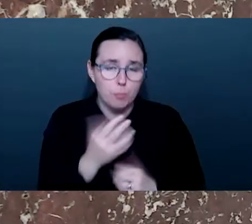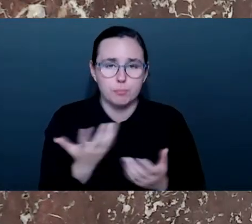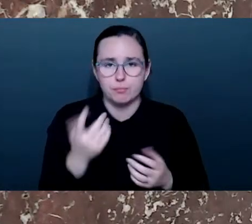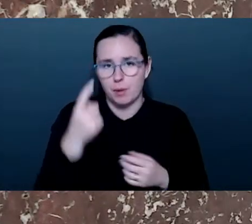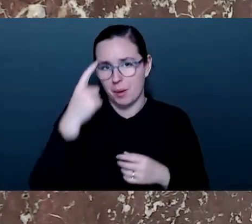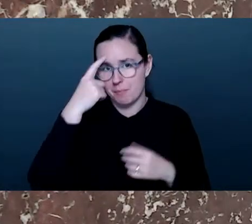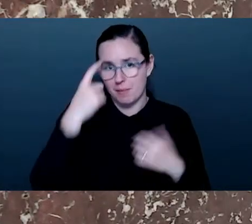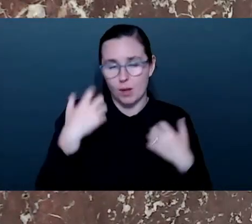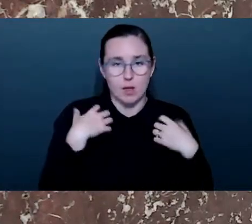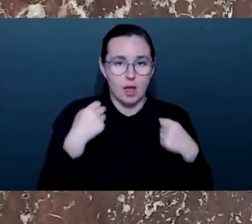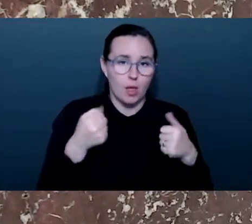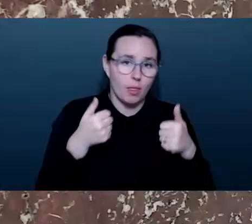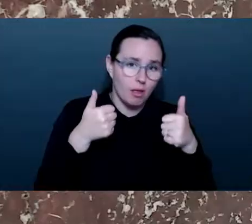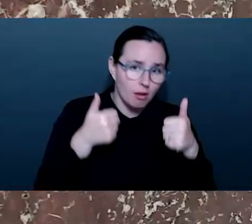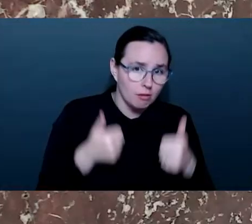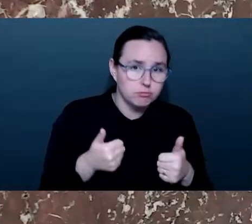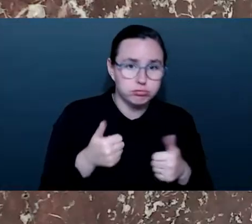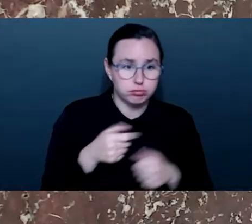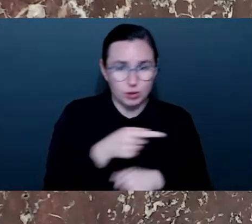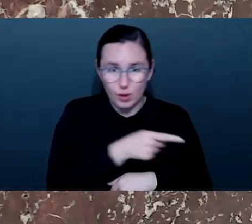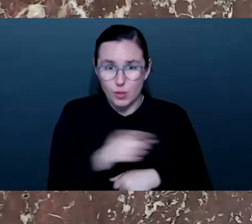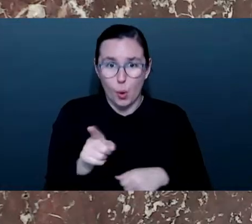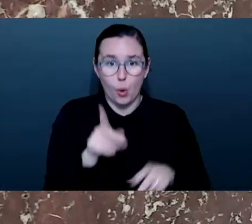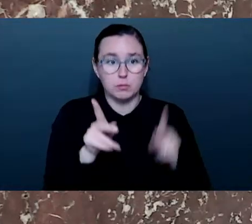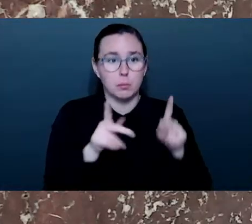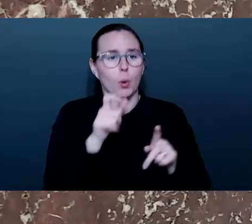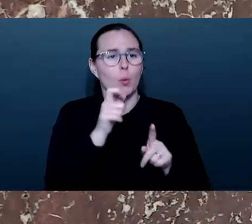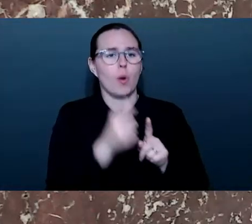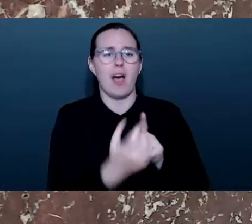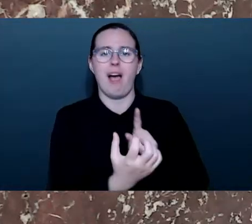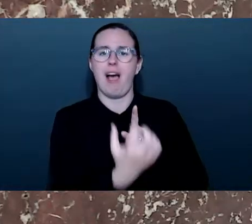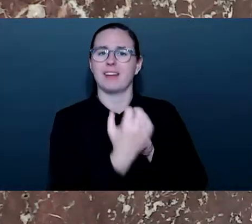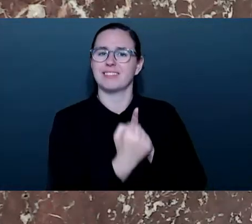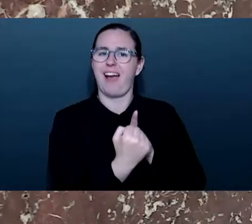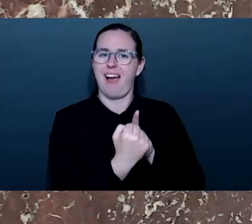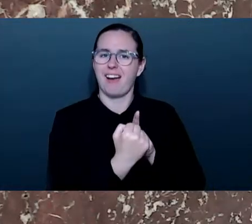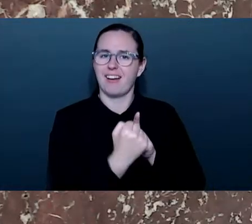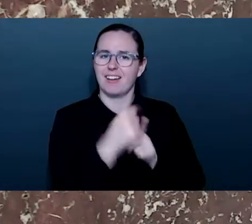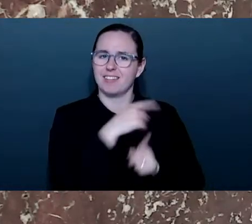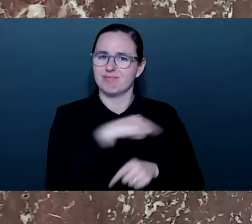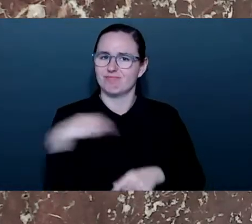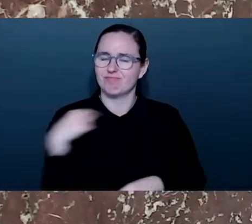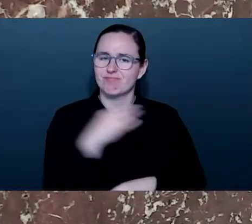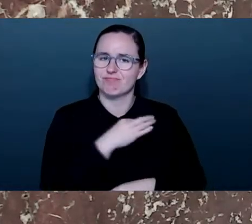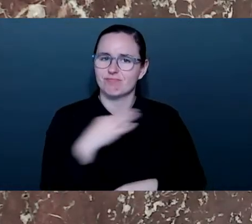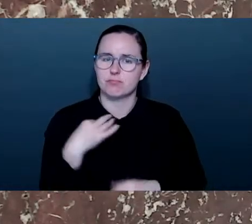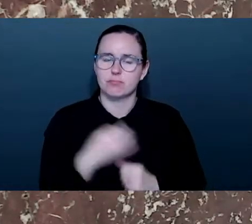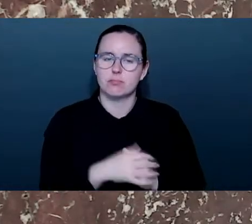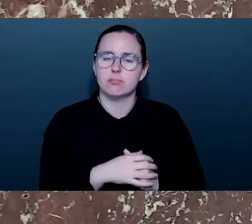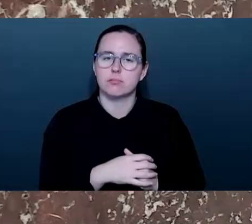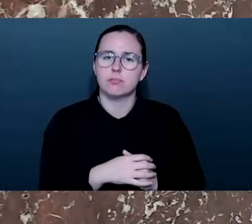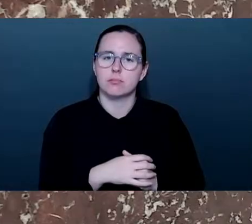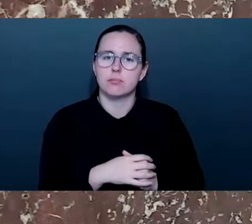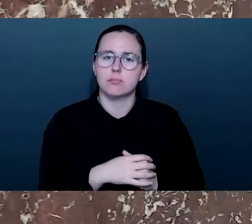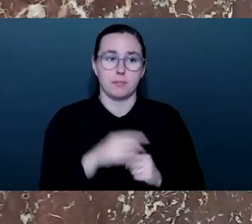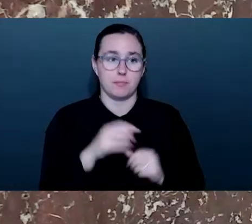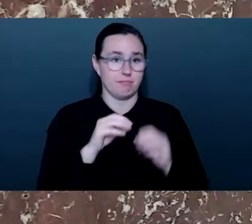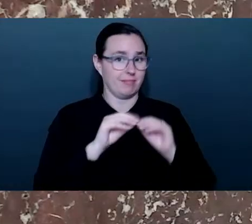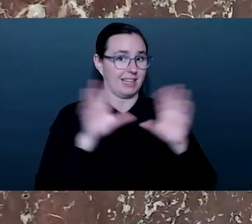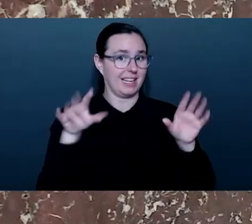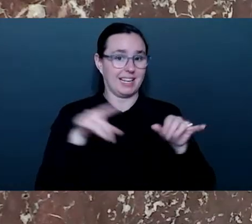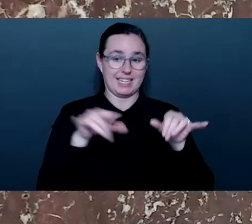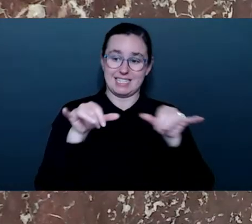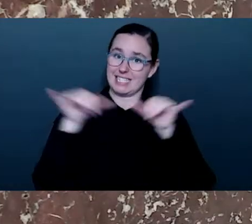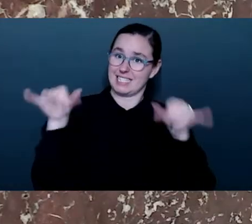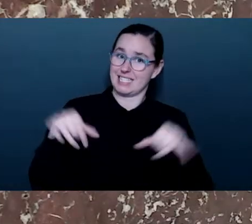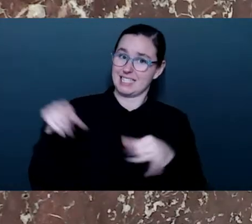That is the problem when we have a systemic failure of mental health capacity in this province. When is the province going to actually